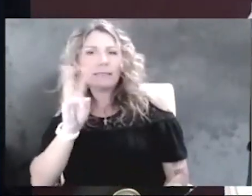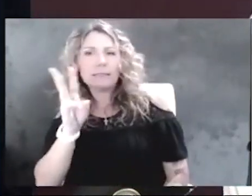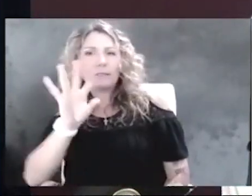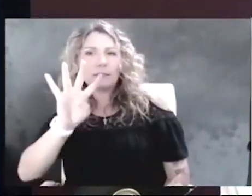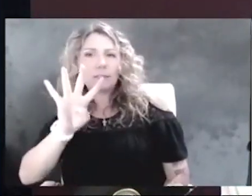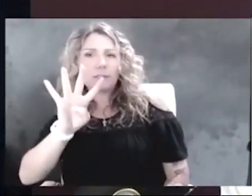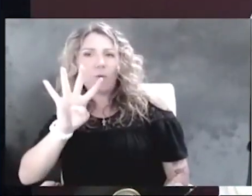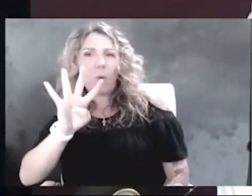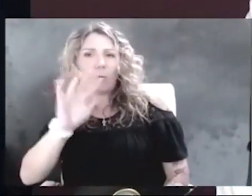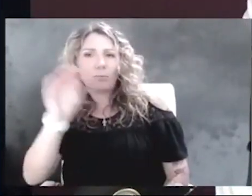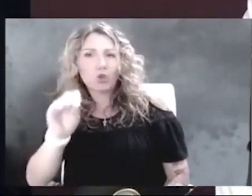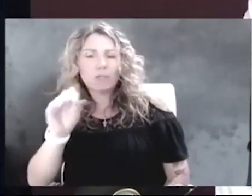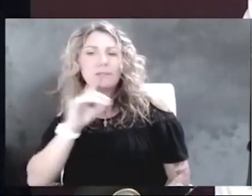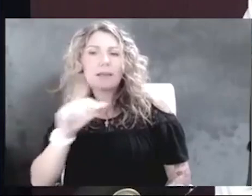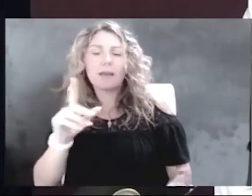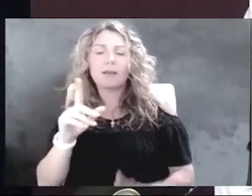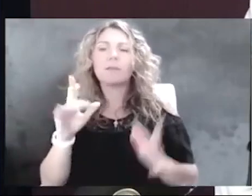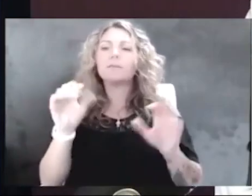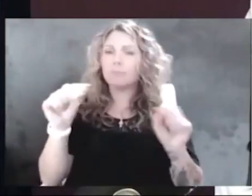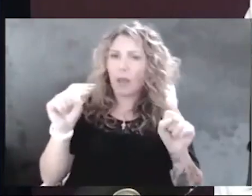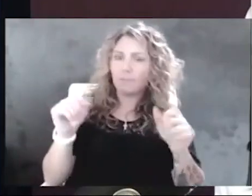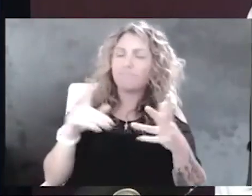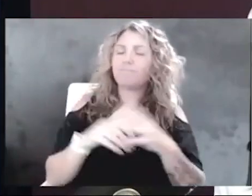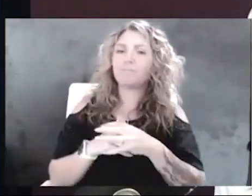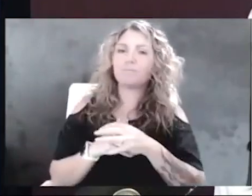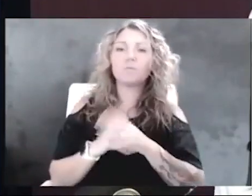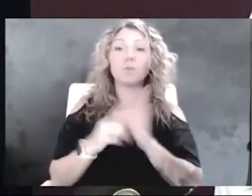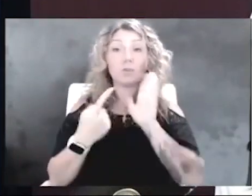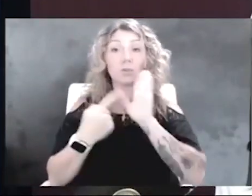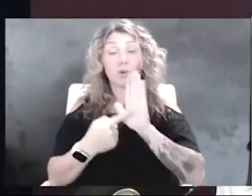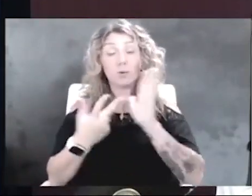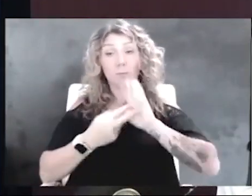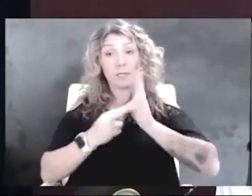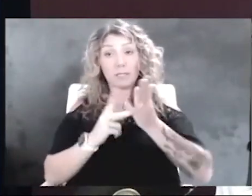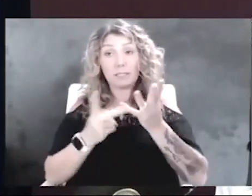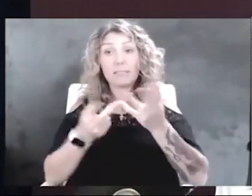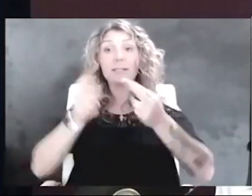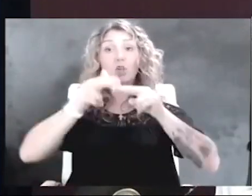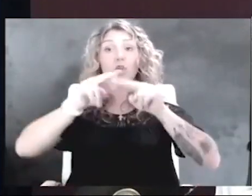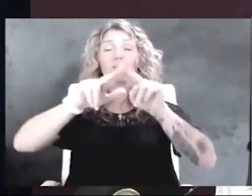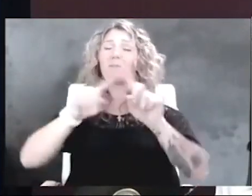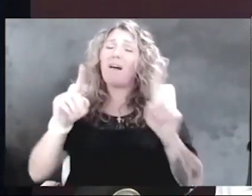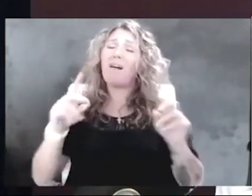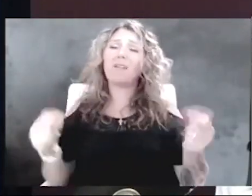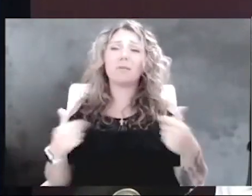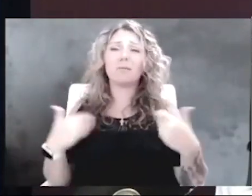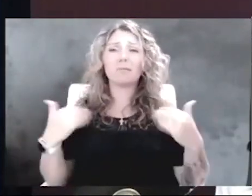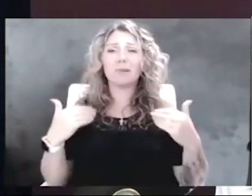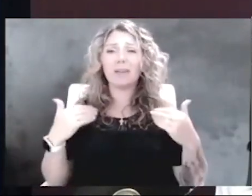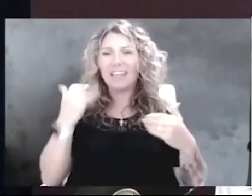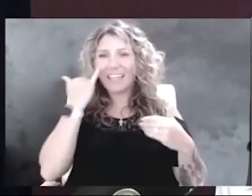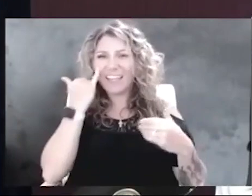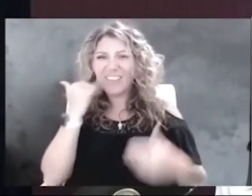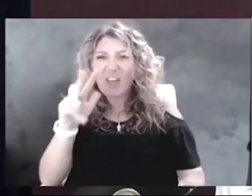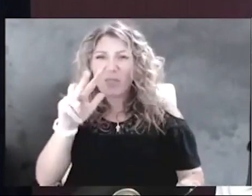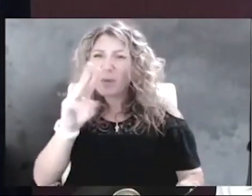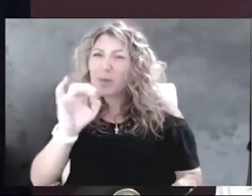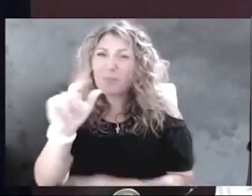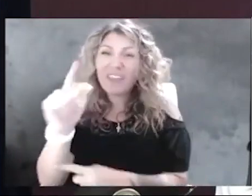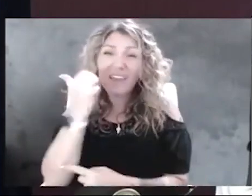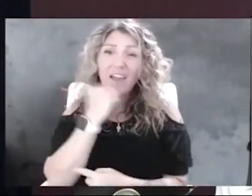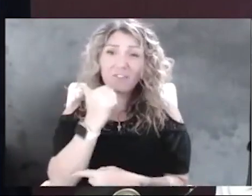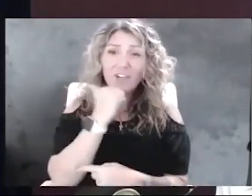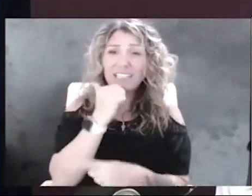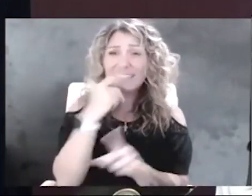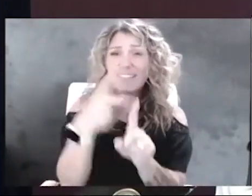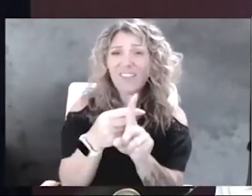Had 2%, yeah. So it shows we are increasing. Gosh, if we could get up to 3 million a day, in a month,